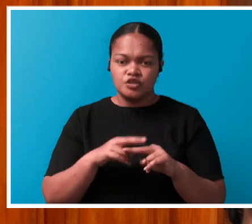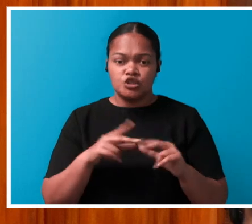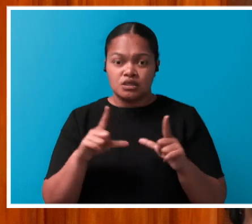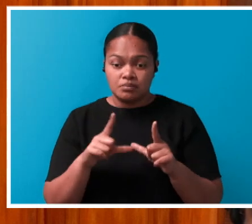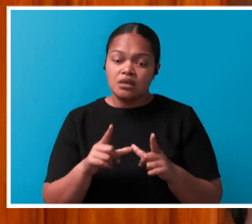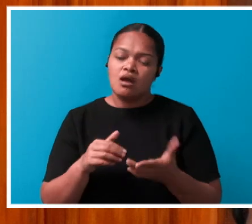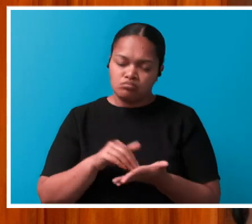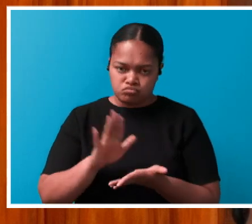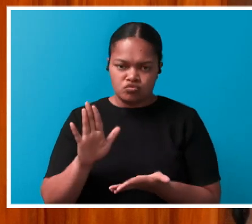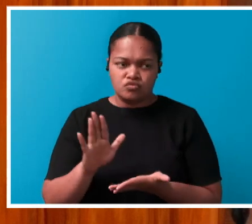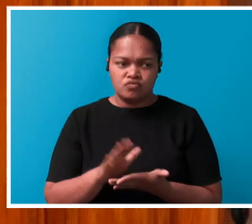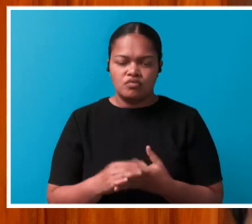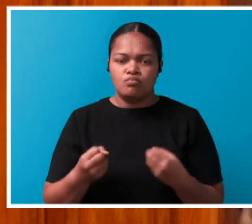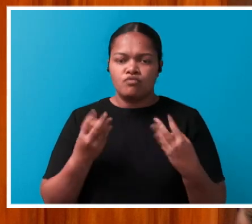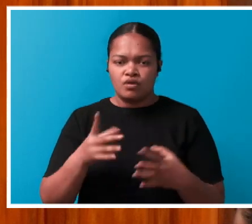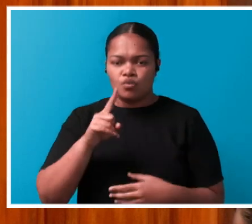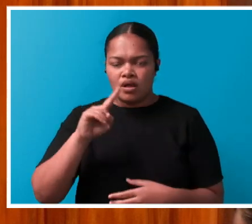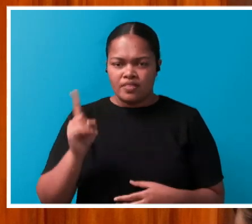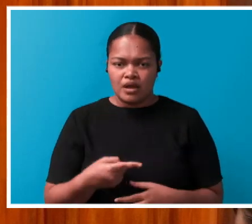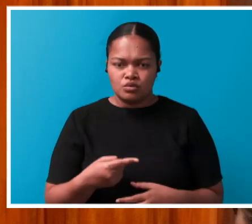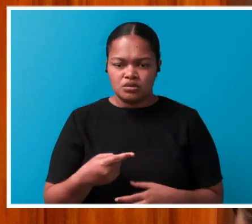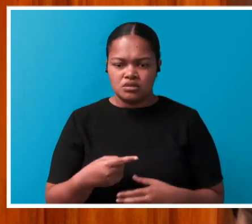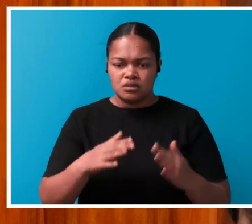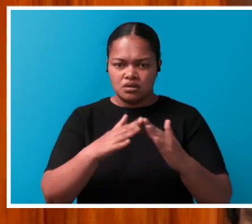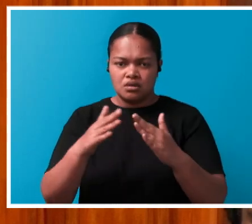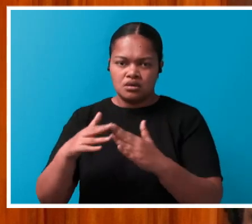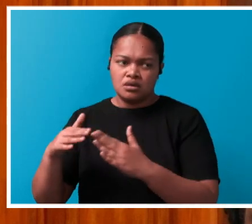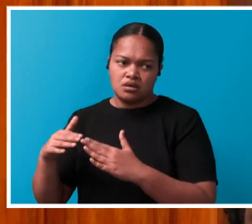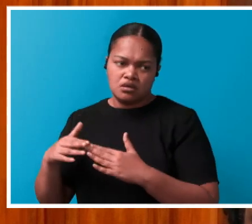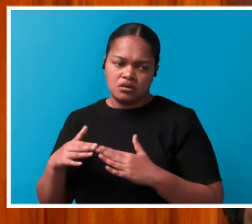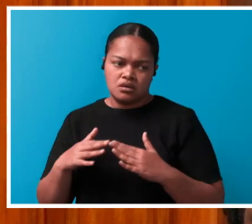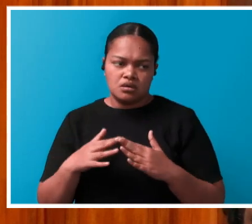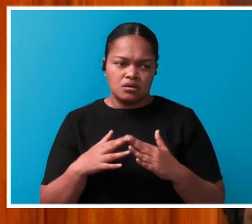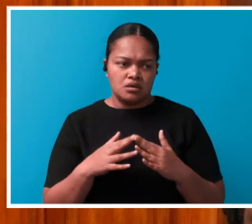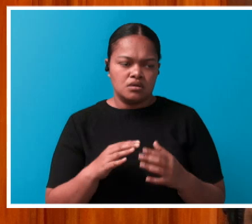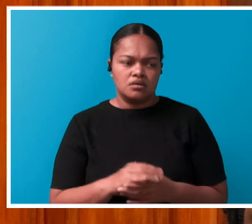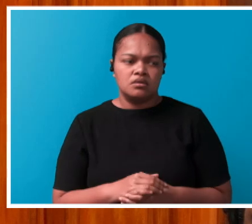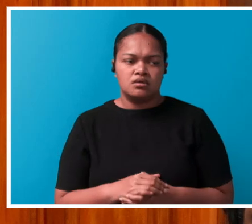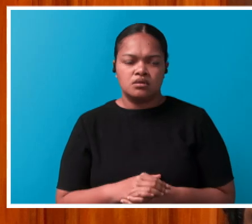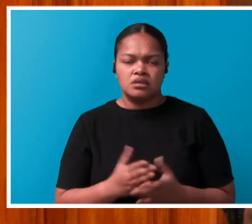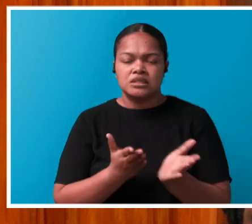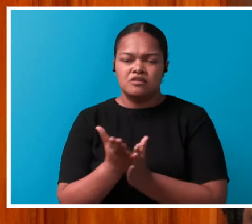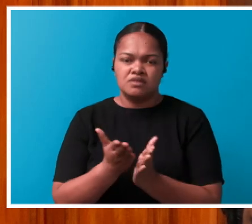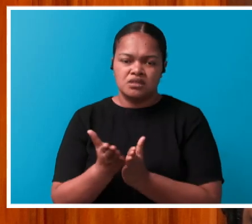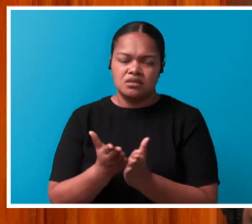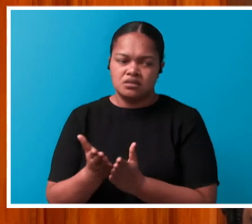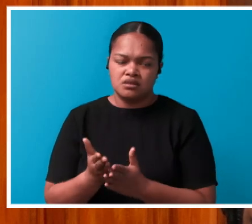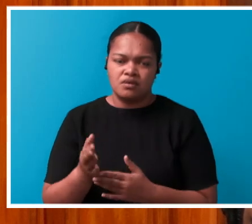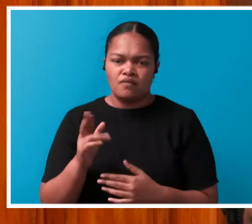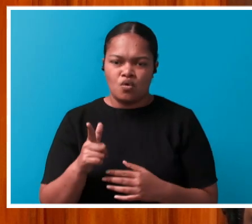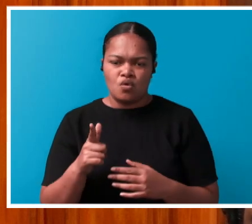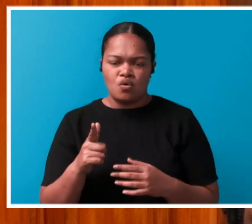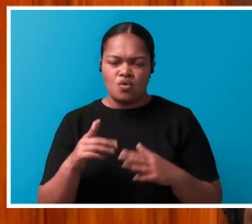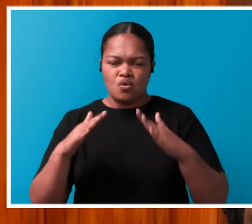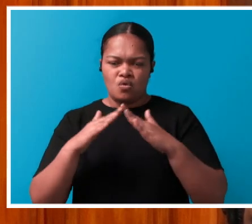vendor, is to provide 1,000 households with above-the-ground baiting services under the termite baiting program.